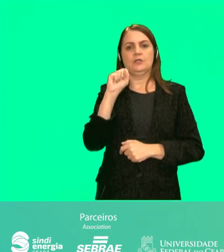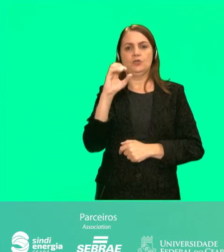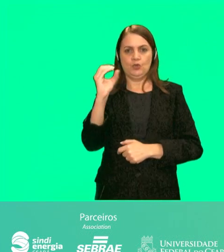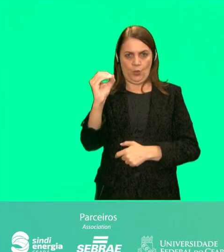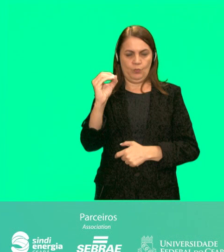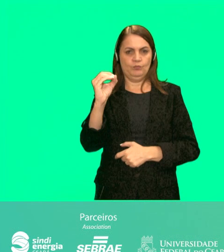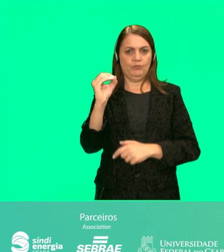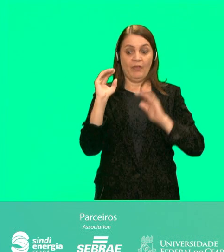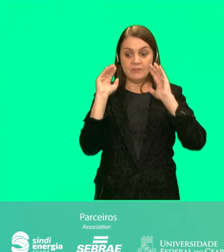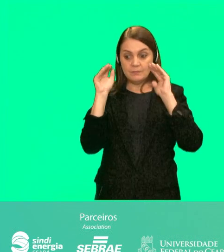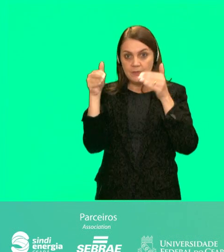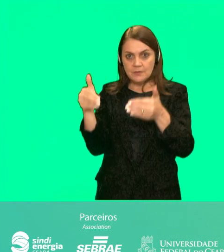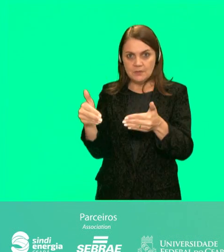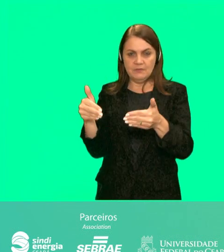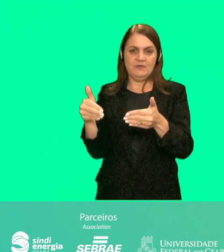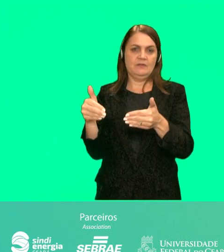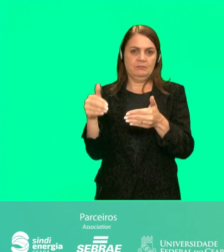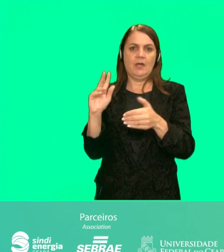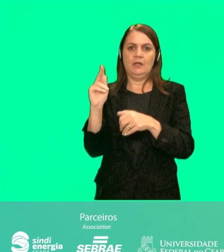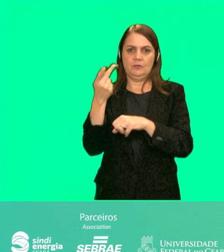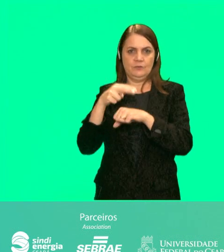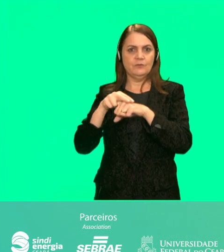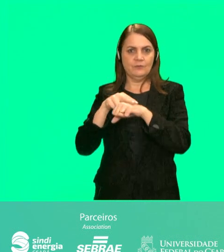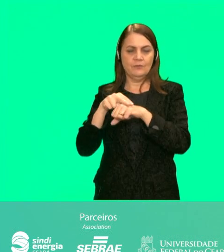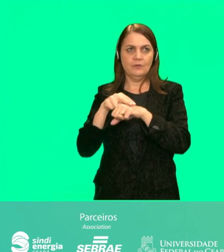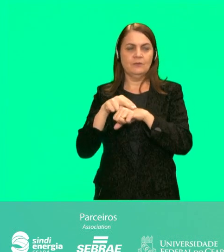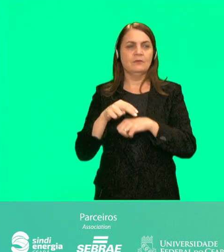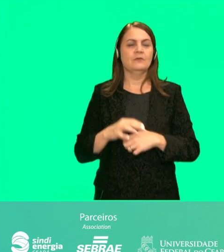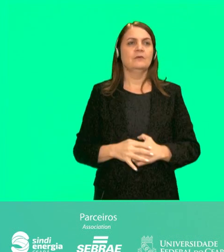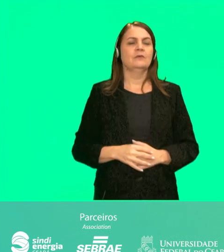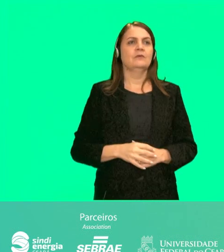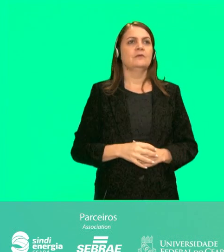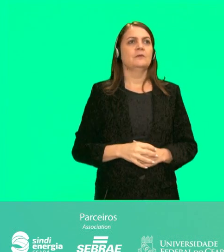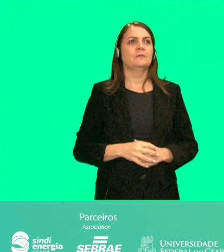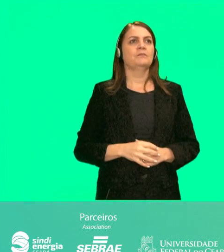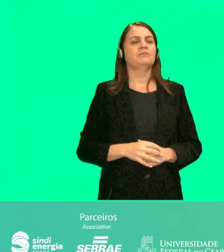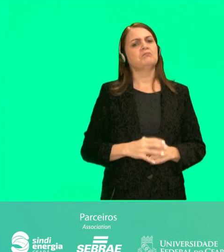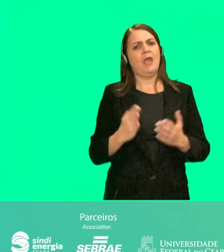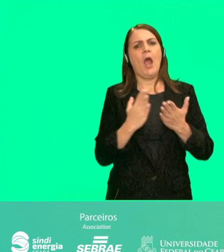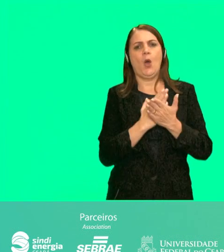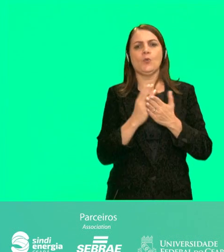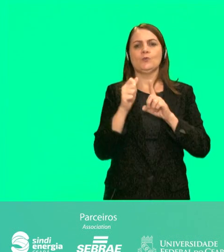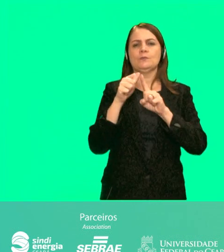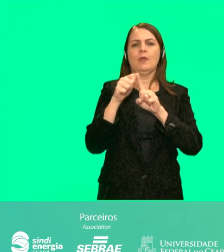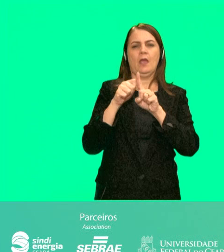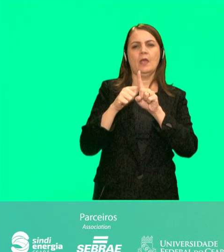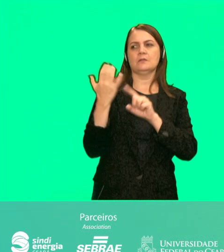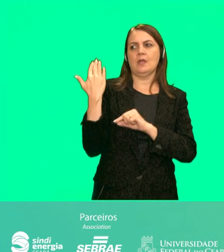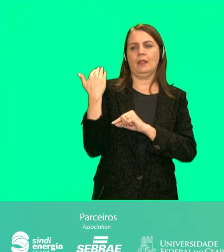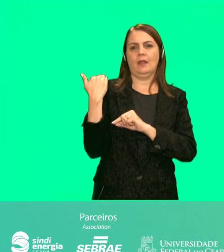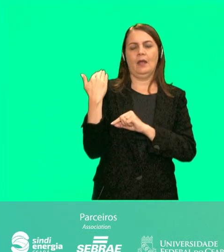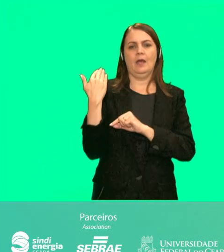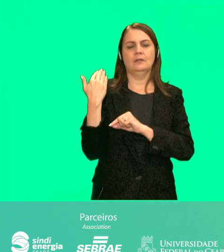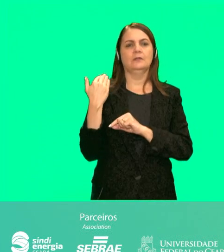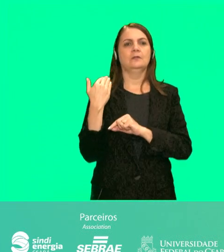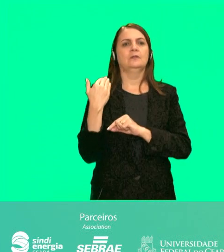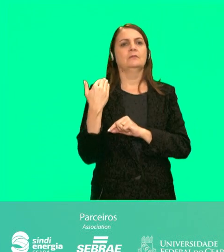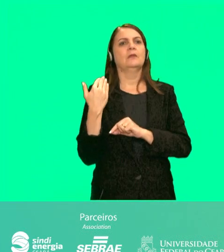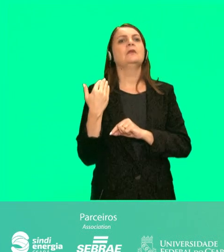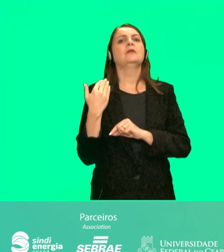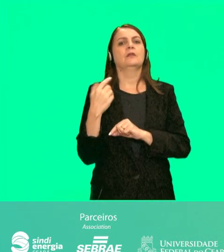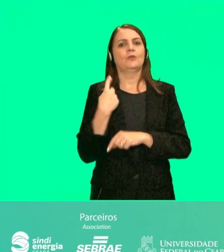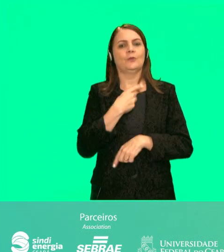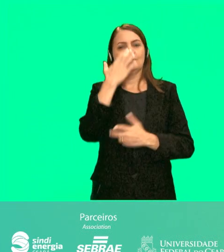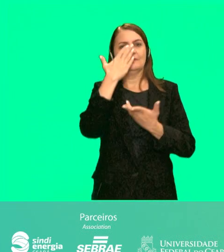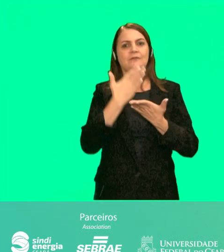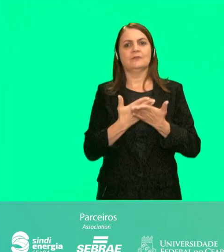specific normative for green hydrogen electrolyzers. And then some months ago, and we